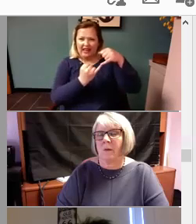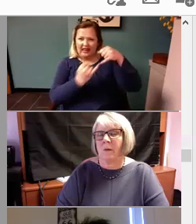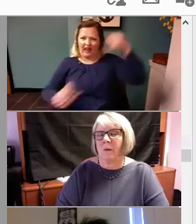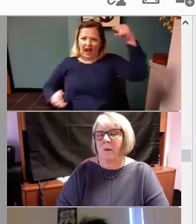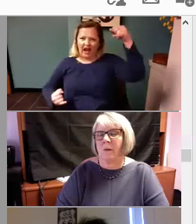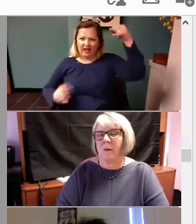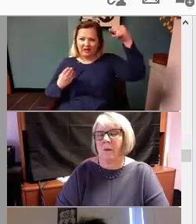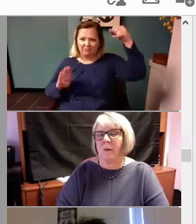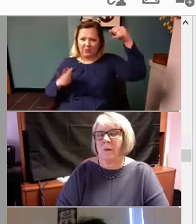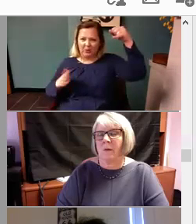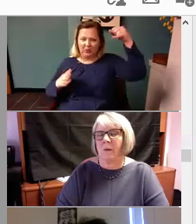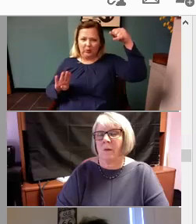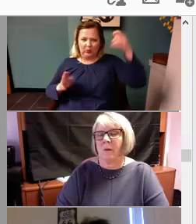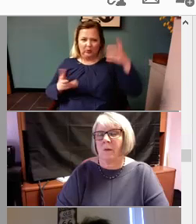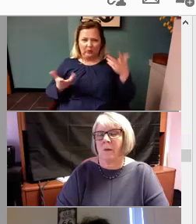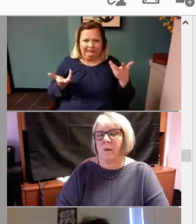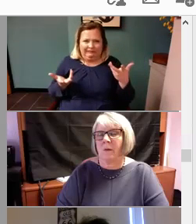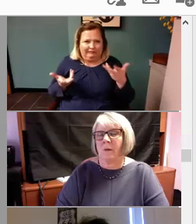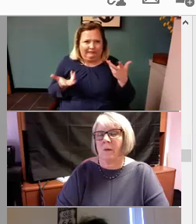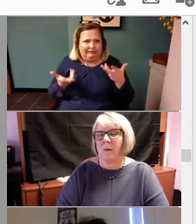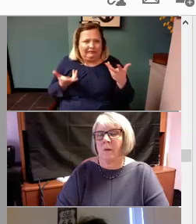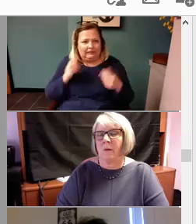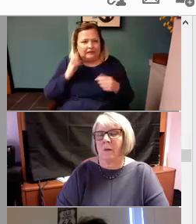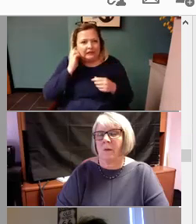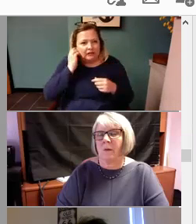Do I stop sharing? Do I start sharing again?